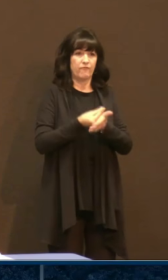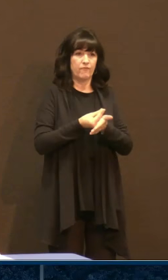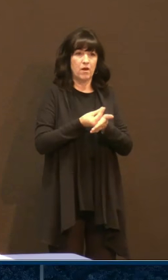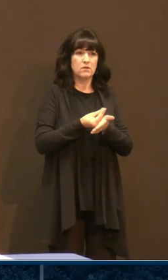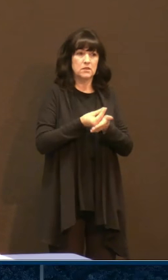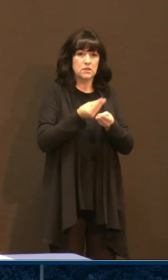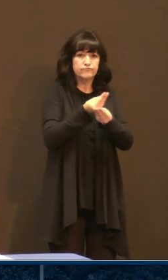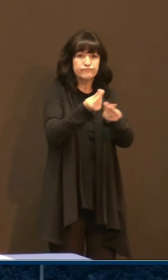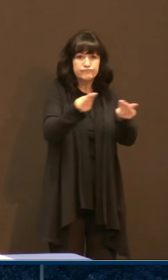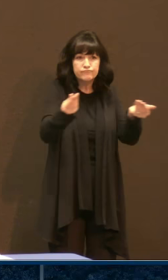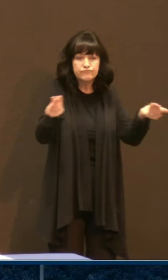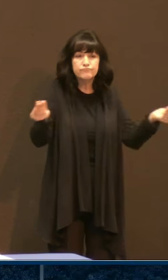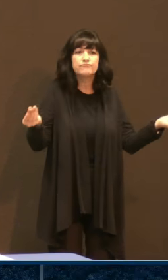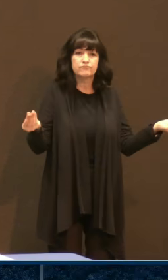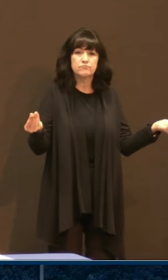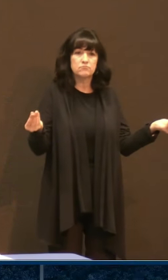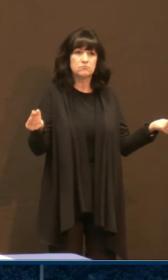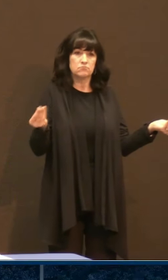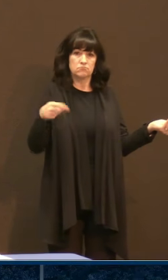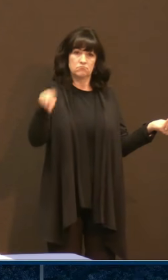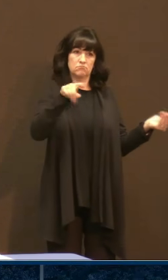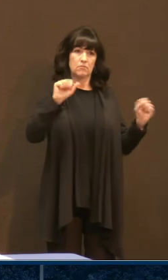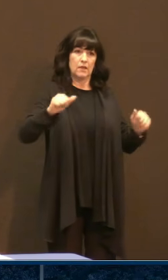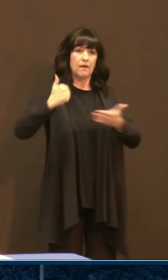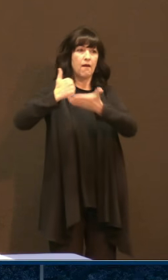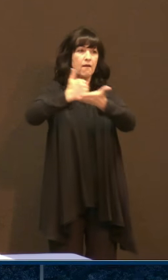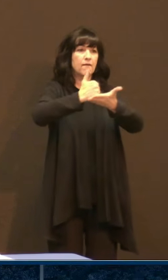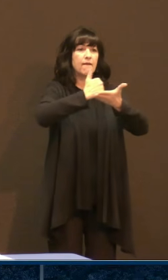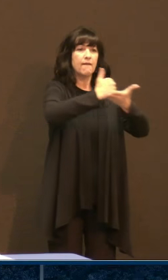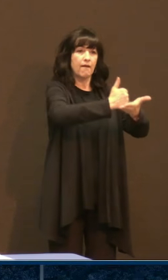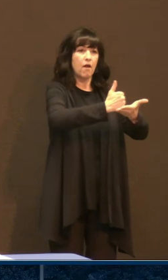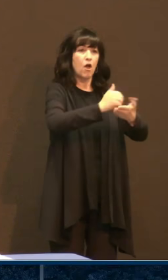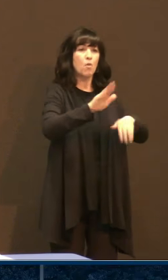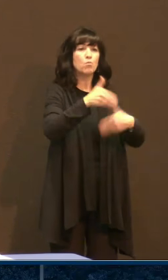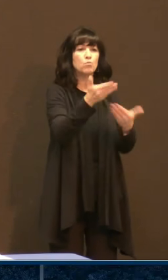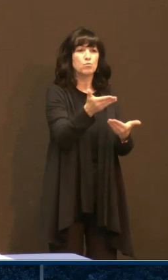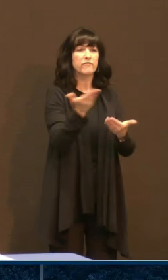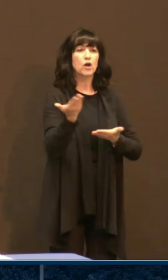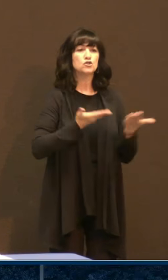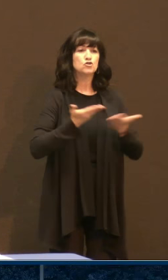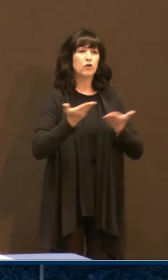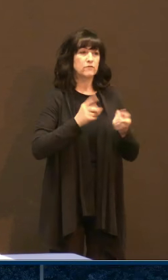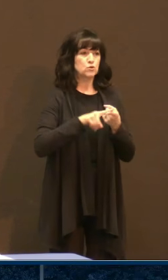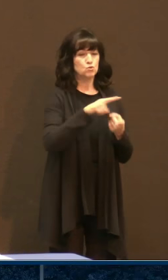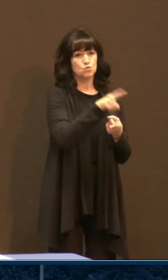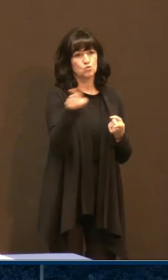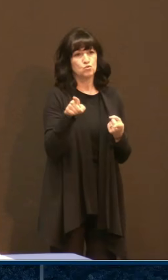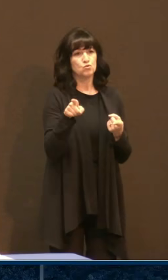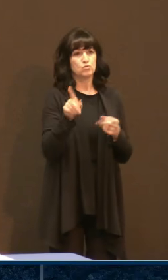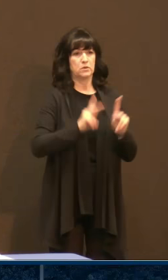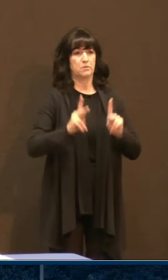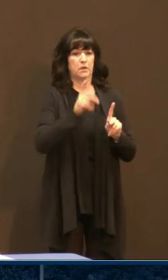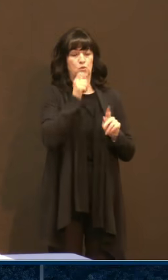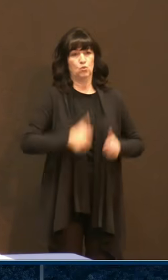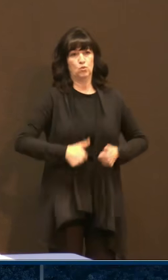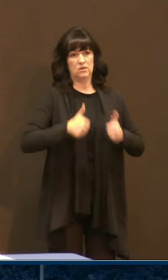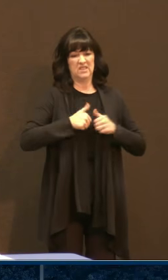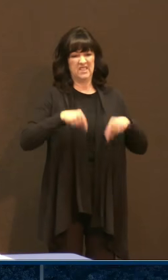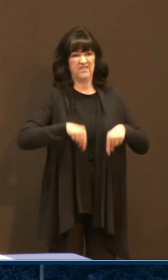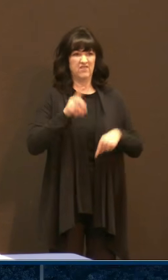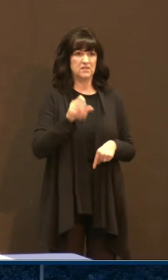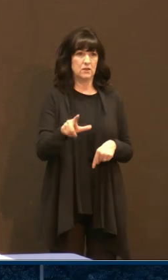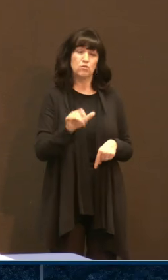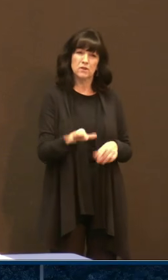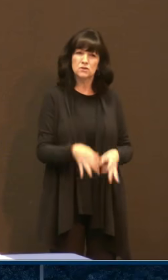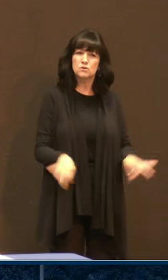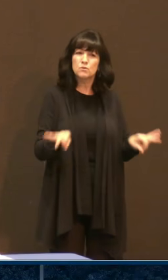serve the citizens as quickly as possible without any delays in service. And that's important because I